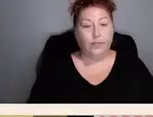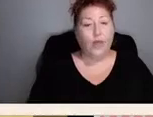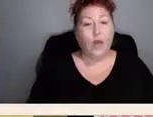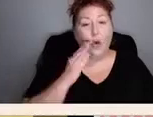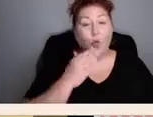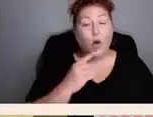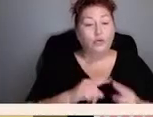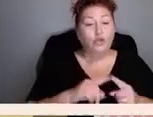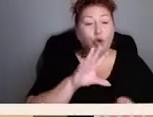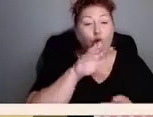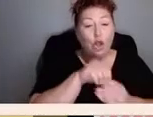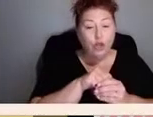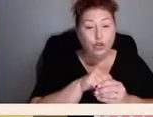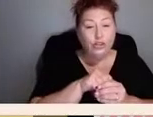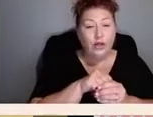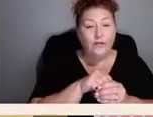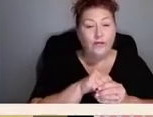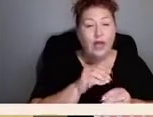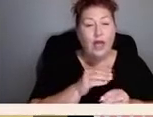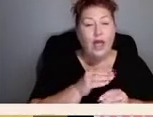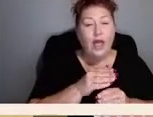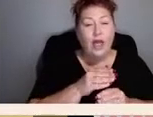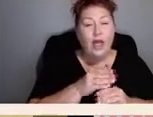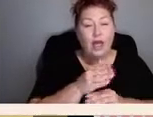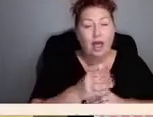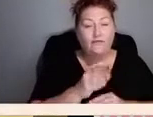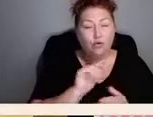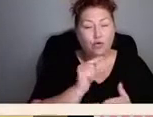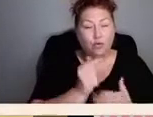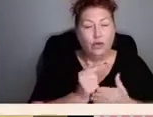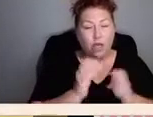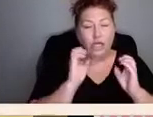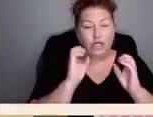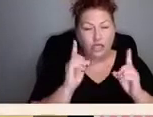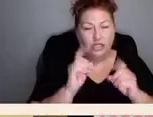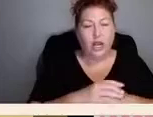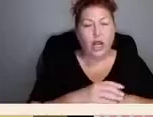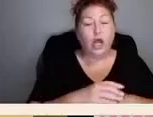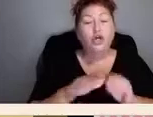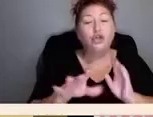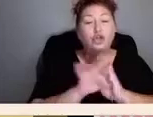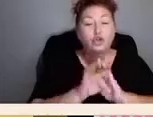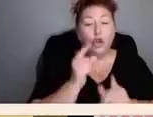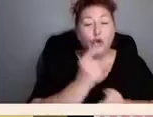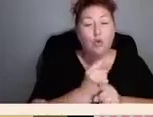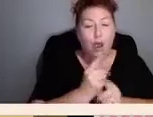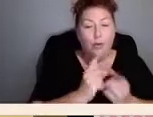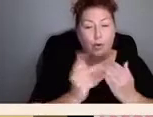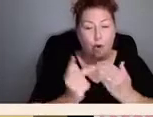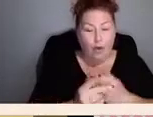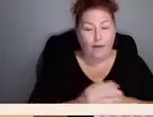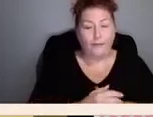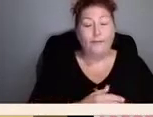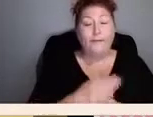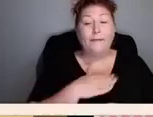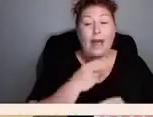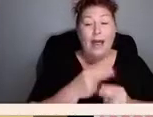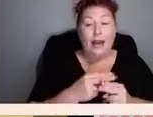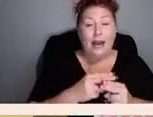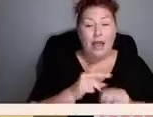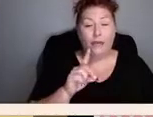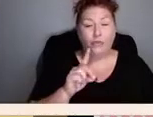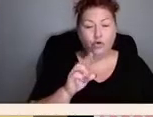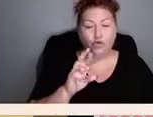Welcome to Inclusive Post-Secondary Education, Choosing the Right Program. My name is